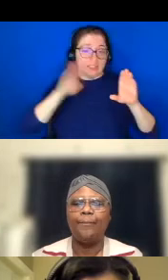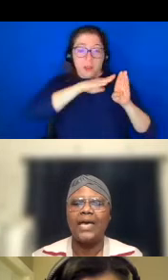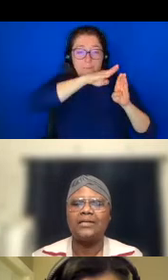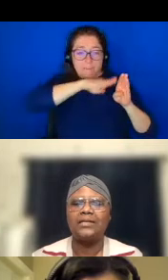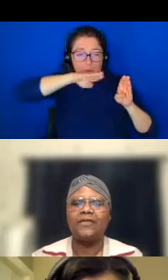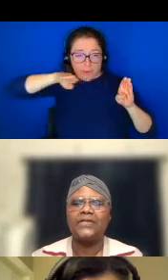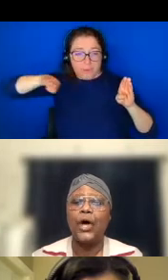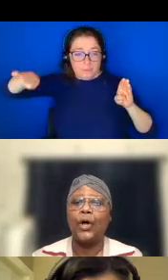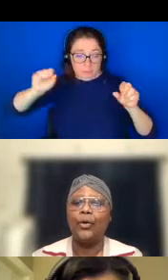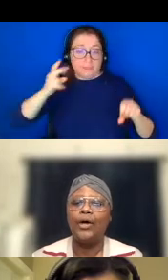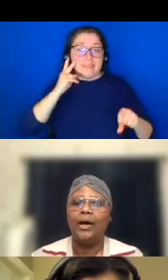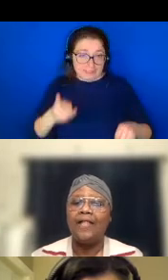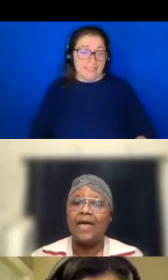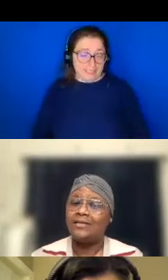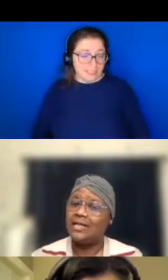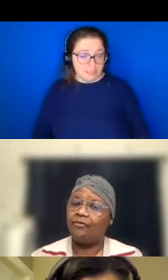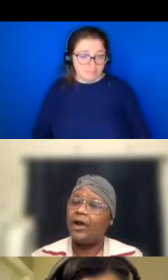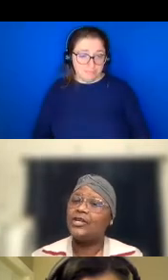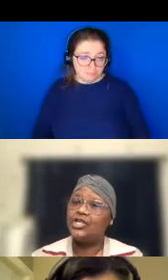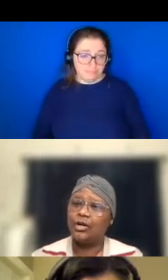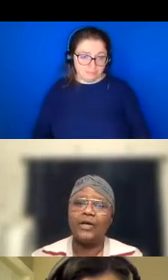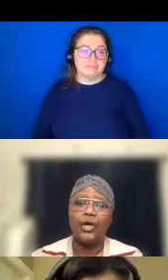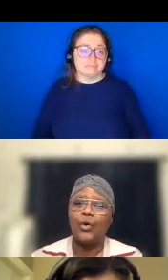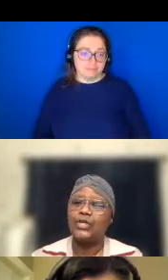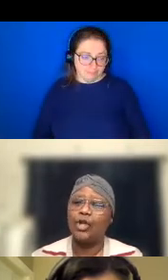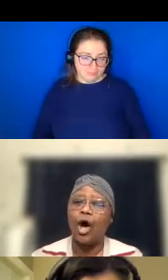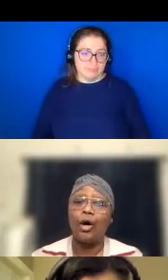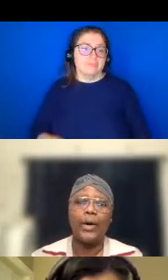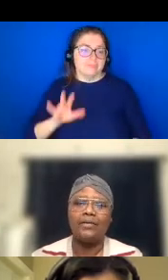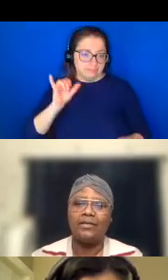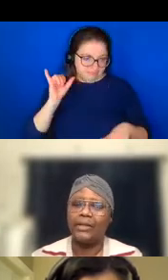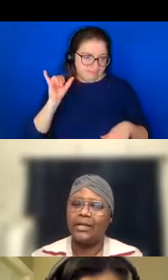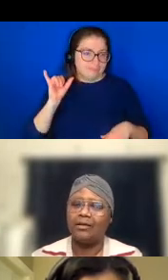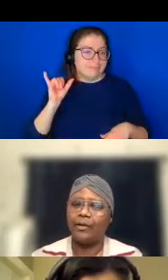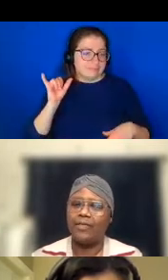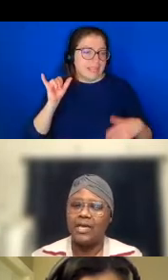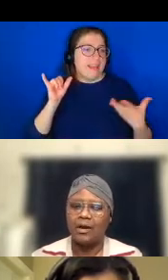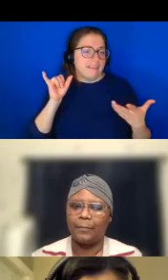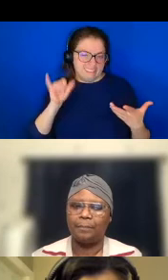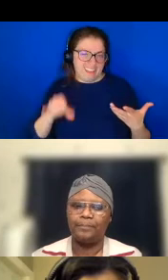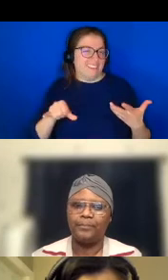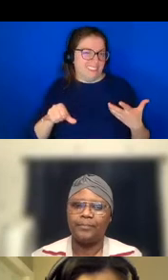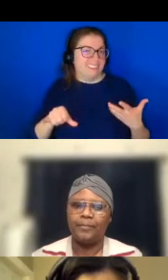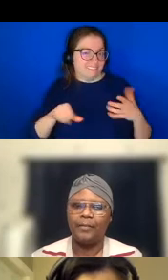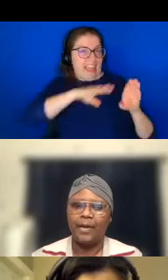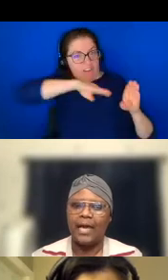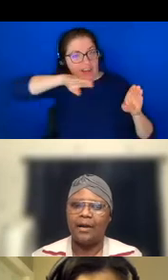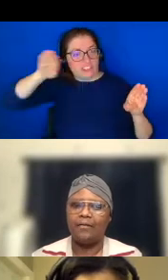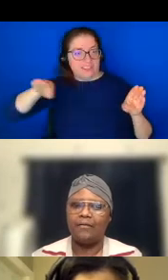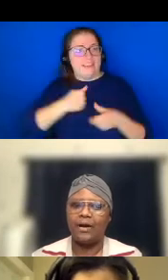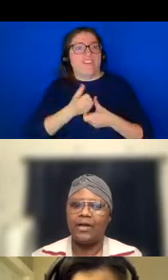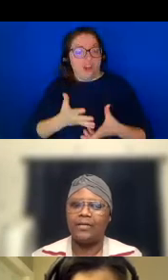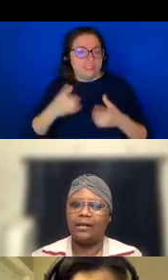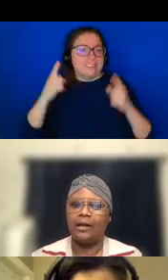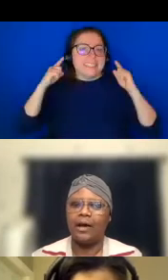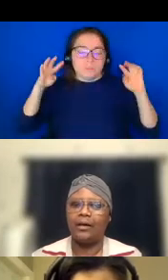the base of the skull, and that's that fracture that goes along with the bleeding from the ear. Again,